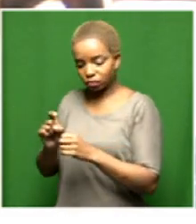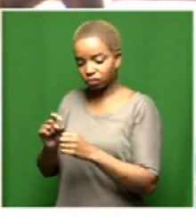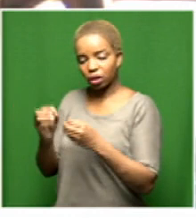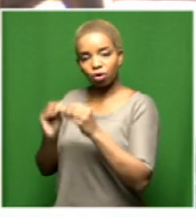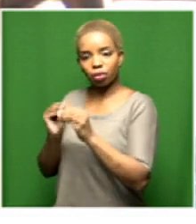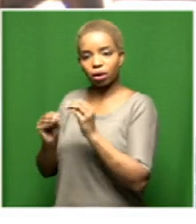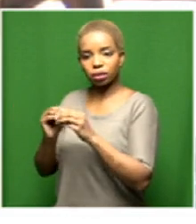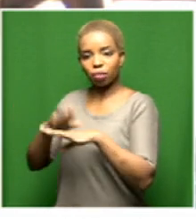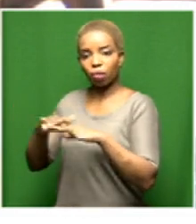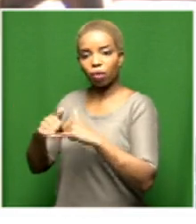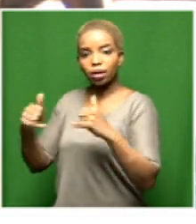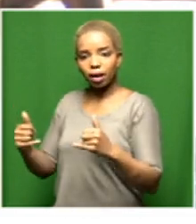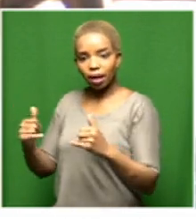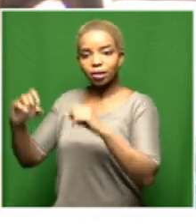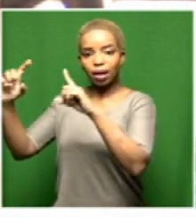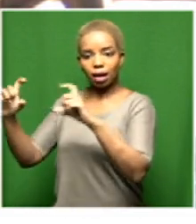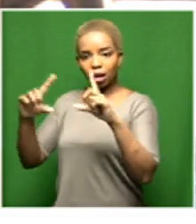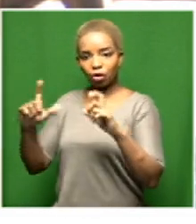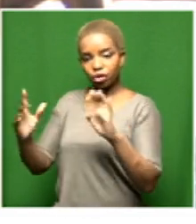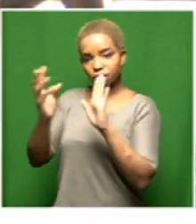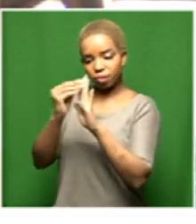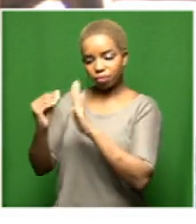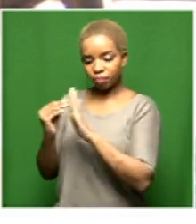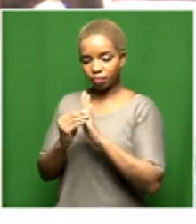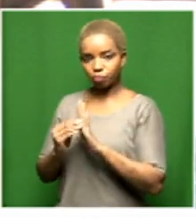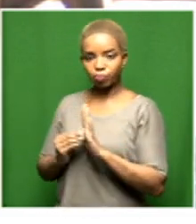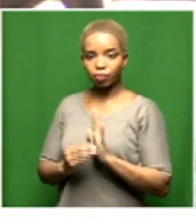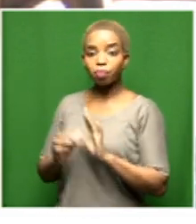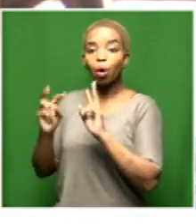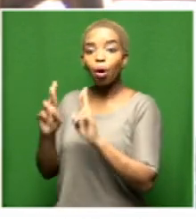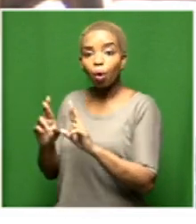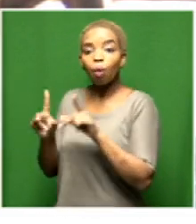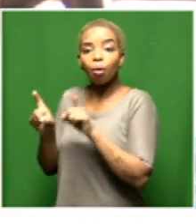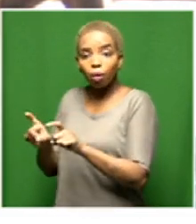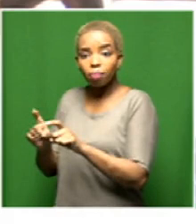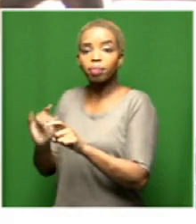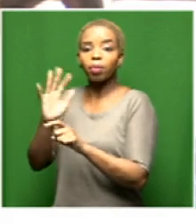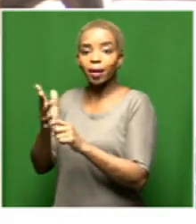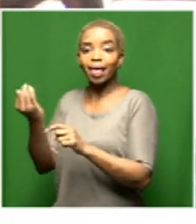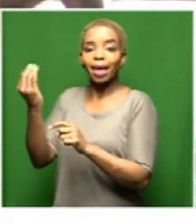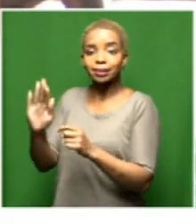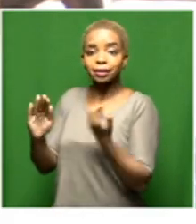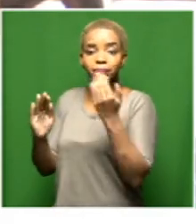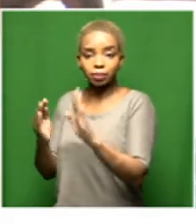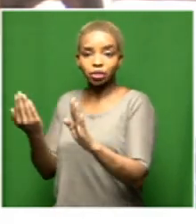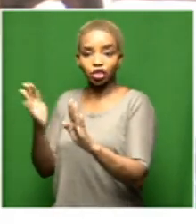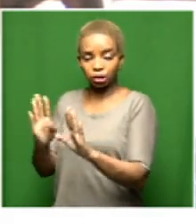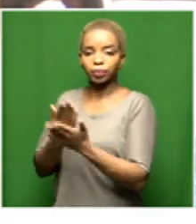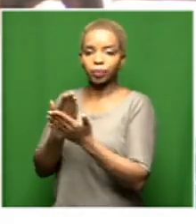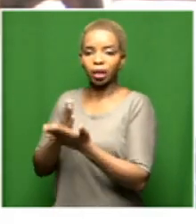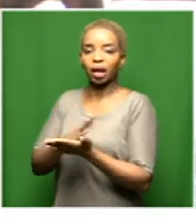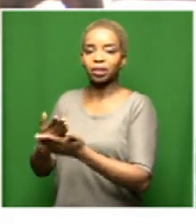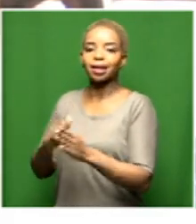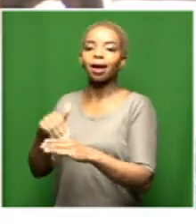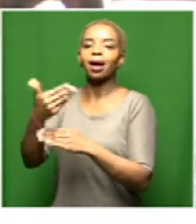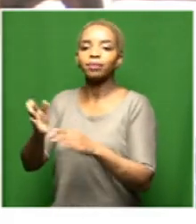gallery of this information. And this will all feed into the archive and hopefully feed into an exhibition when this is all over so that we can share what it was like